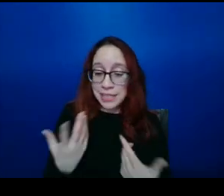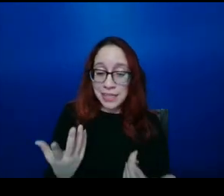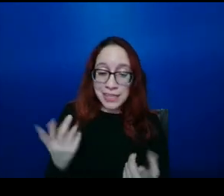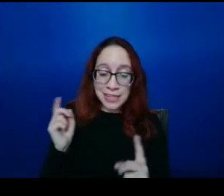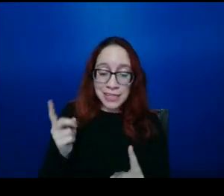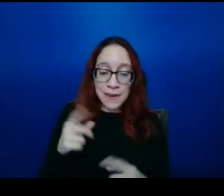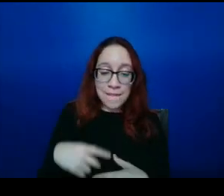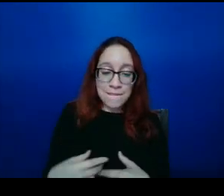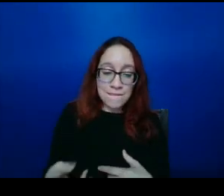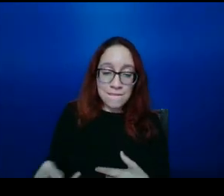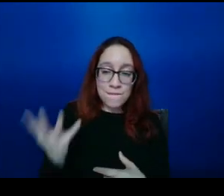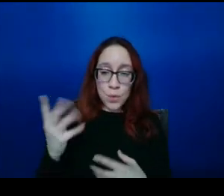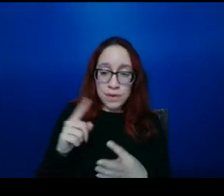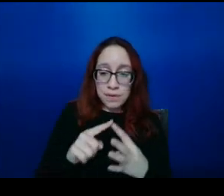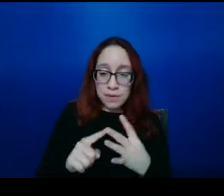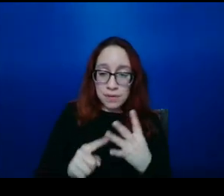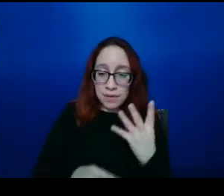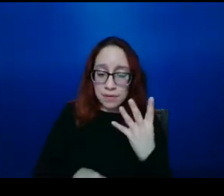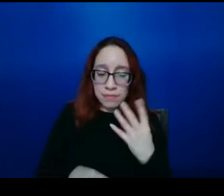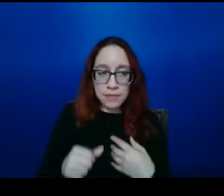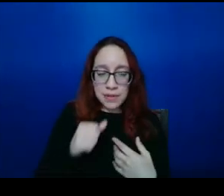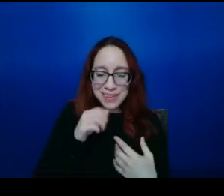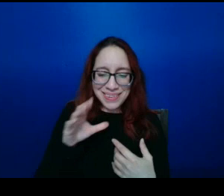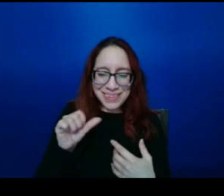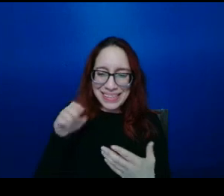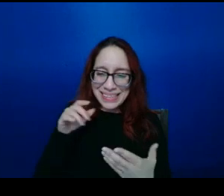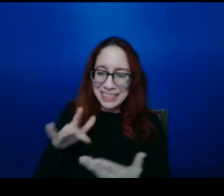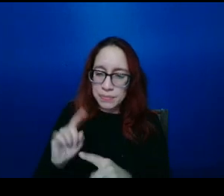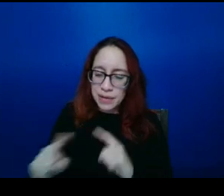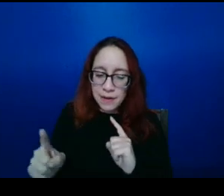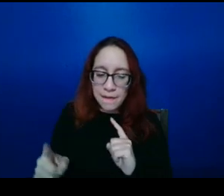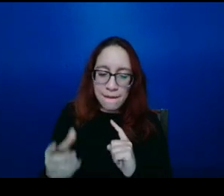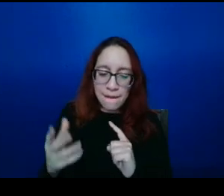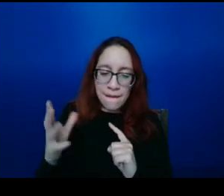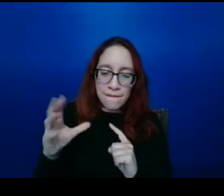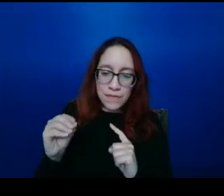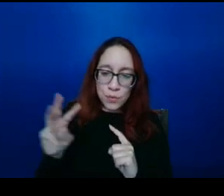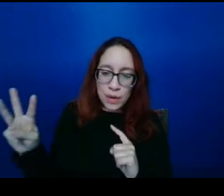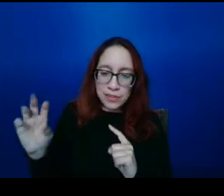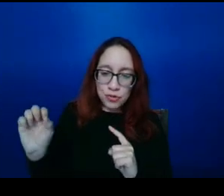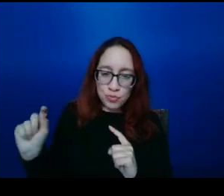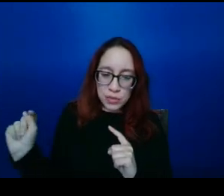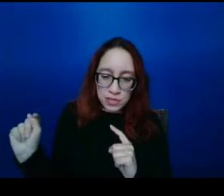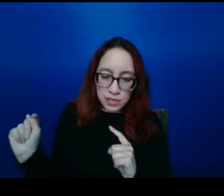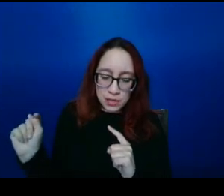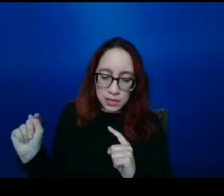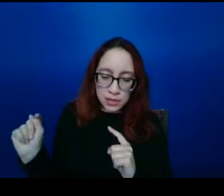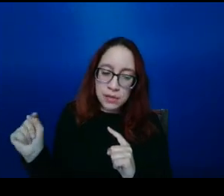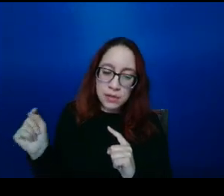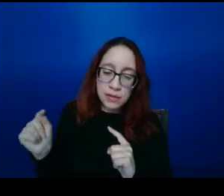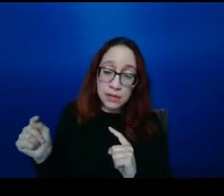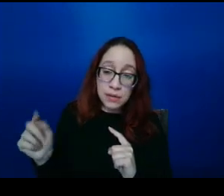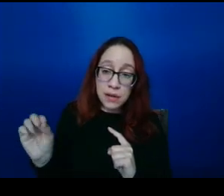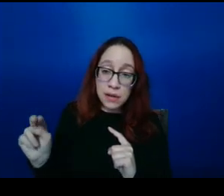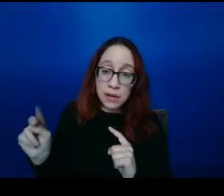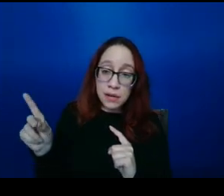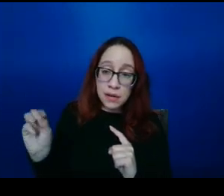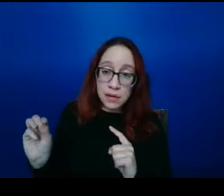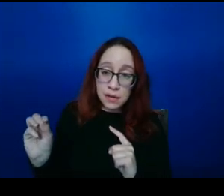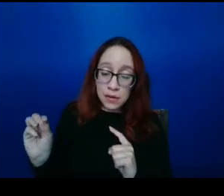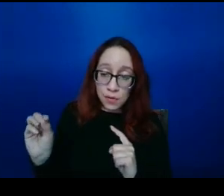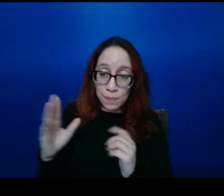there's four quick little, not even case studies, but there's 50 West Street, which was a condominium